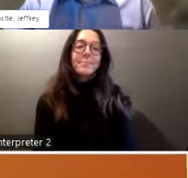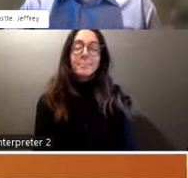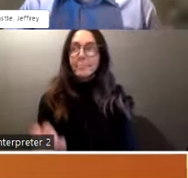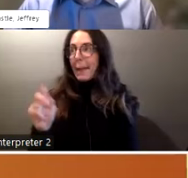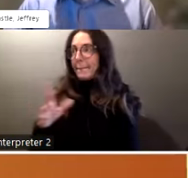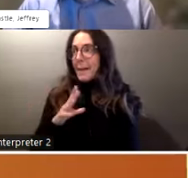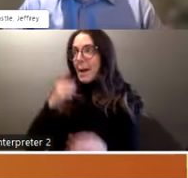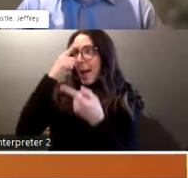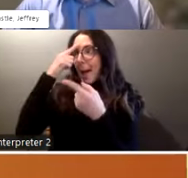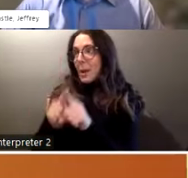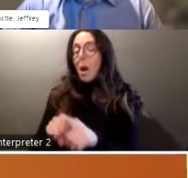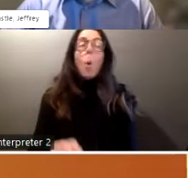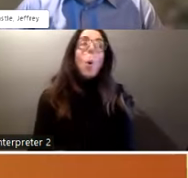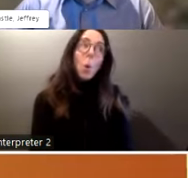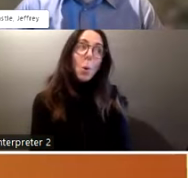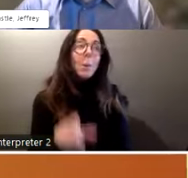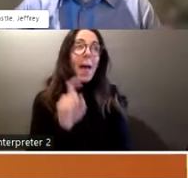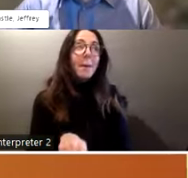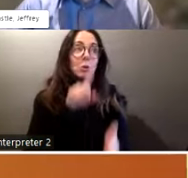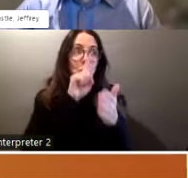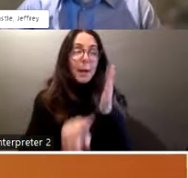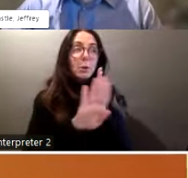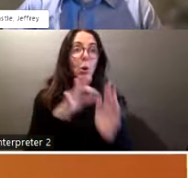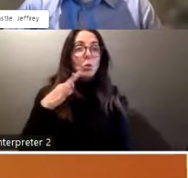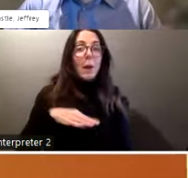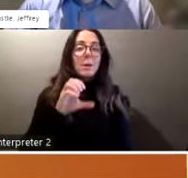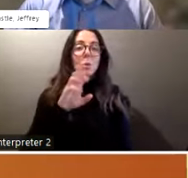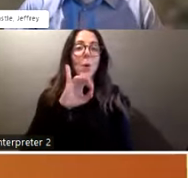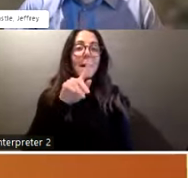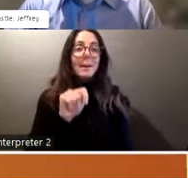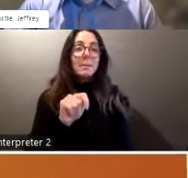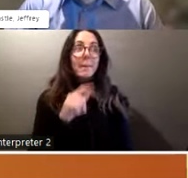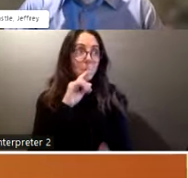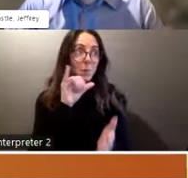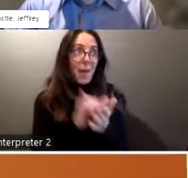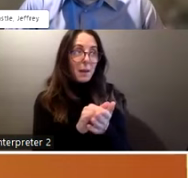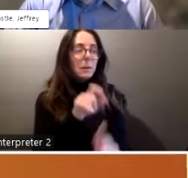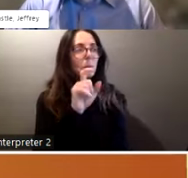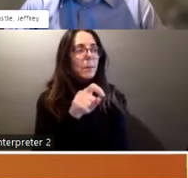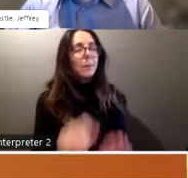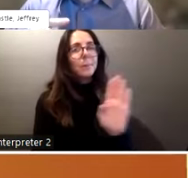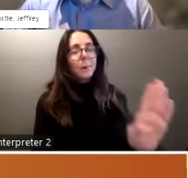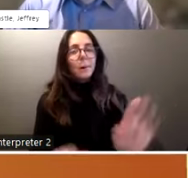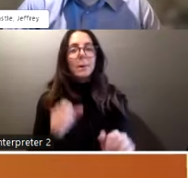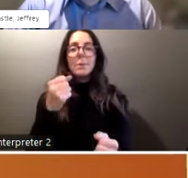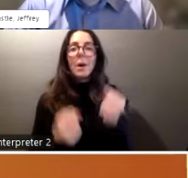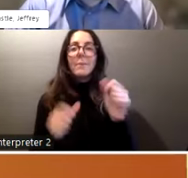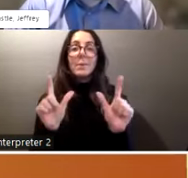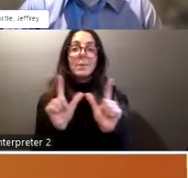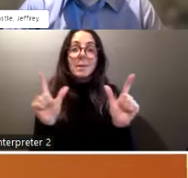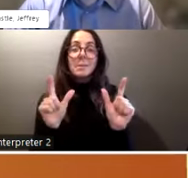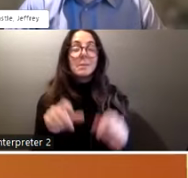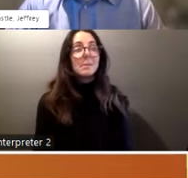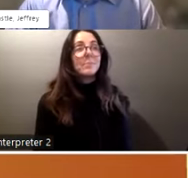to do a credit check, and automatically they say that they either require your driver's license number, your social